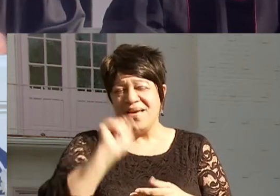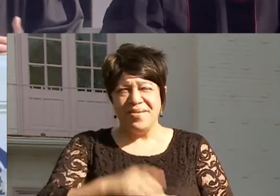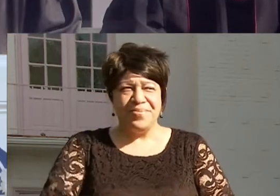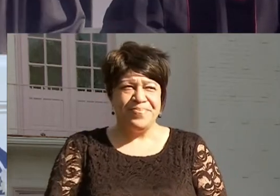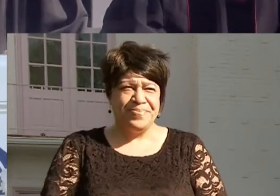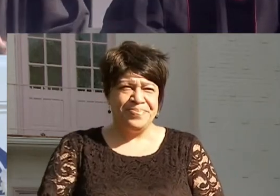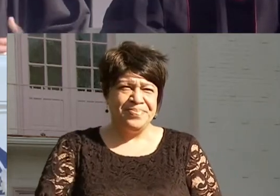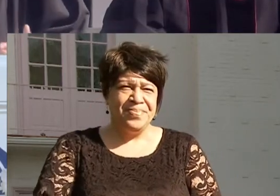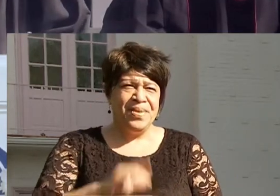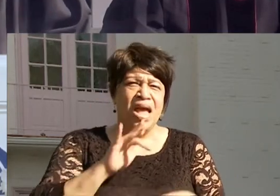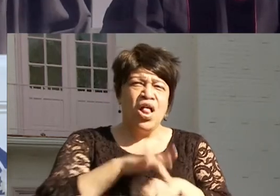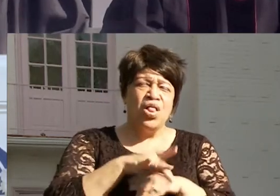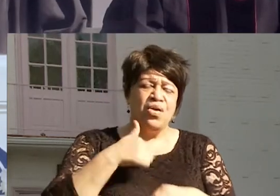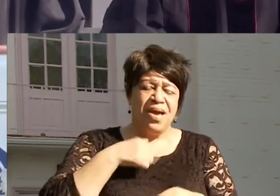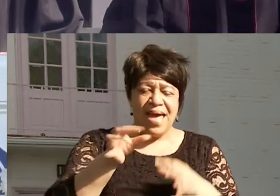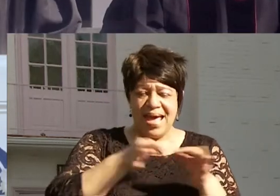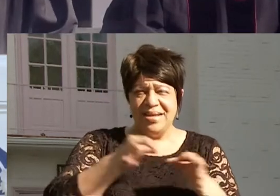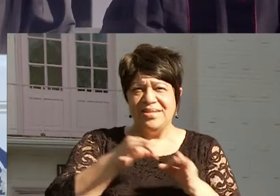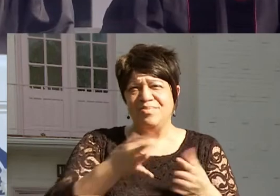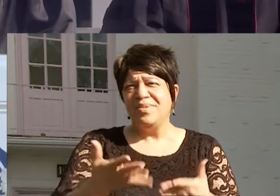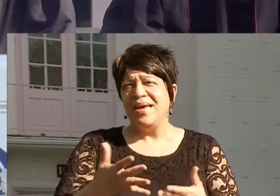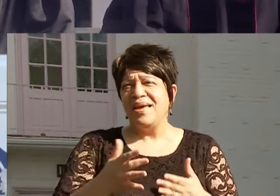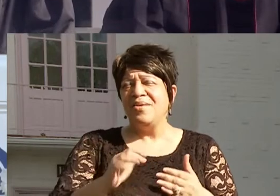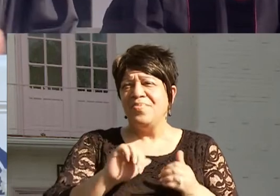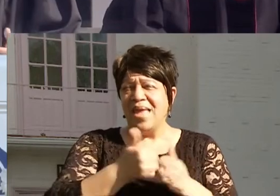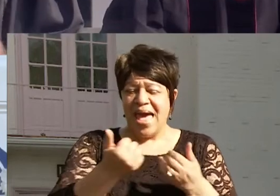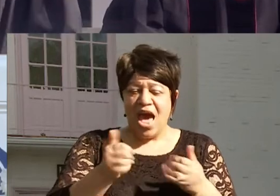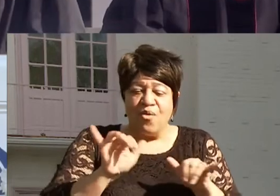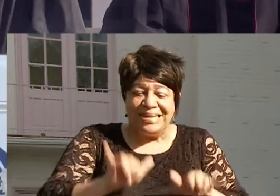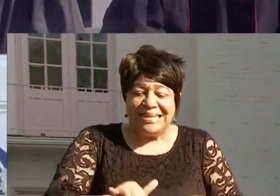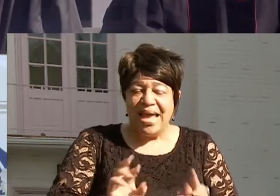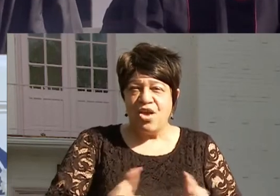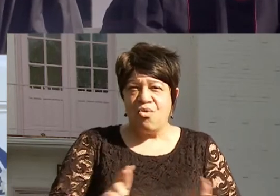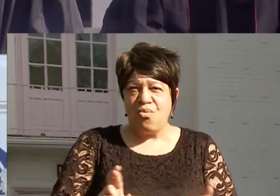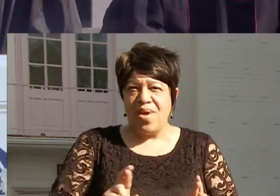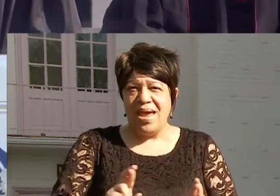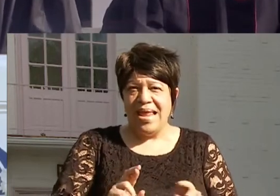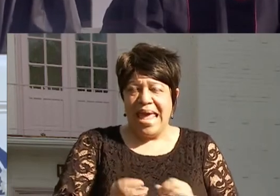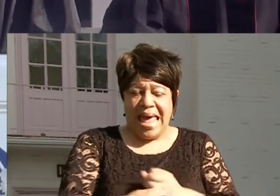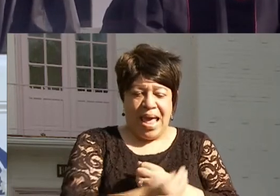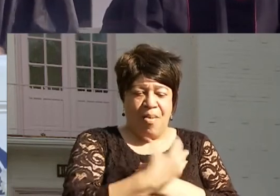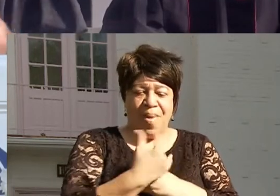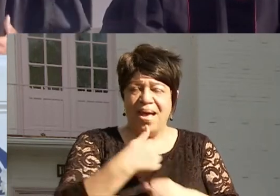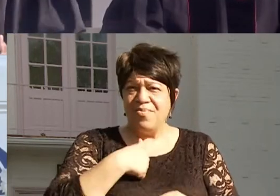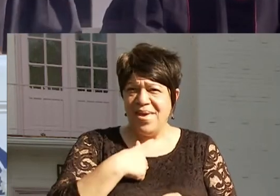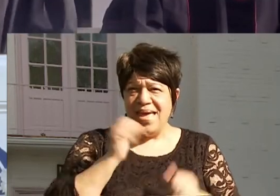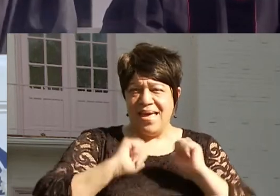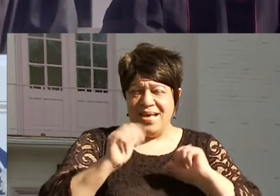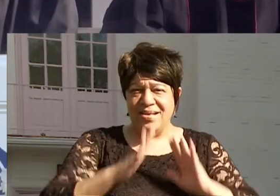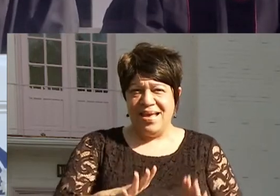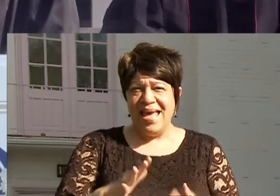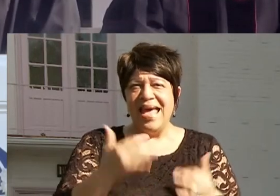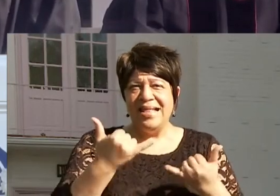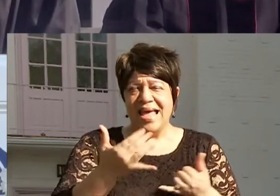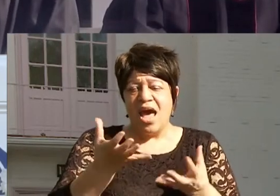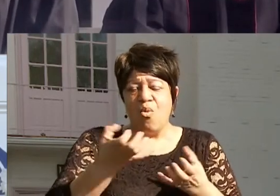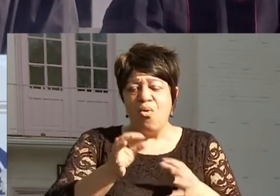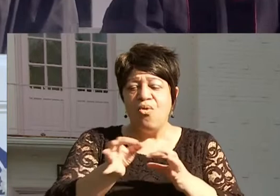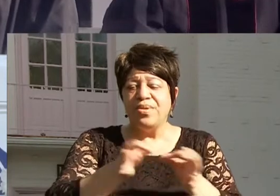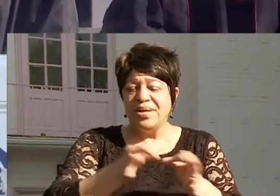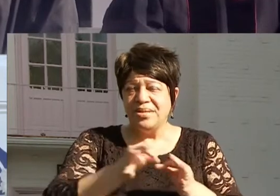Earlier, I explained how staying ready affected me as an actor. Now I want to explain how it affected me as a man.